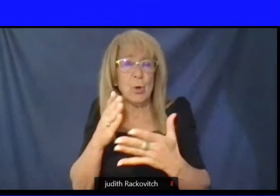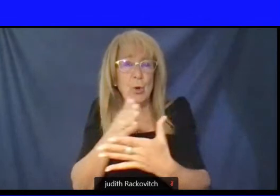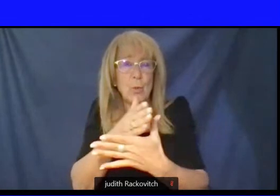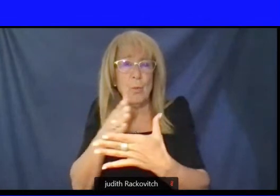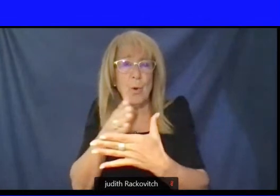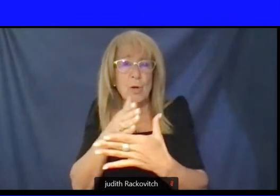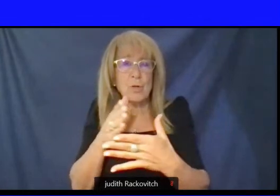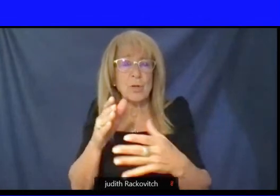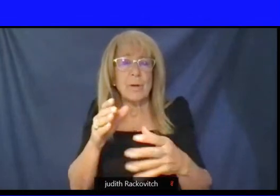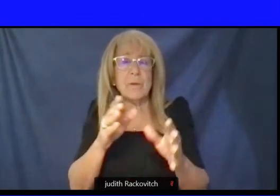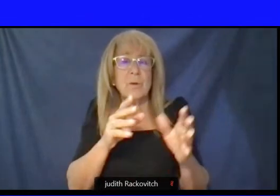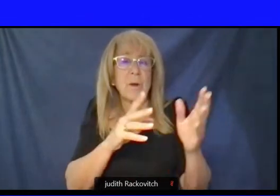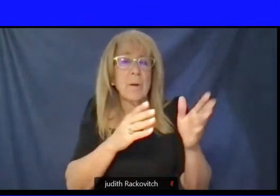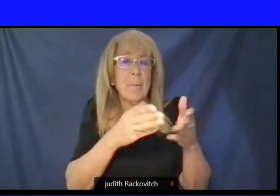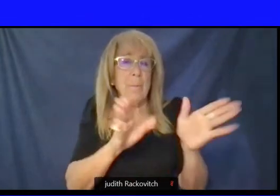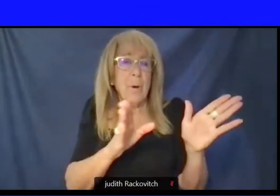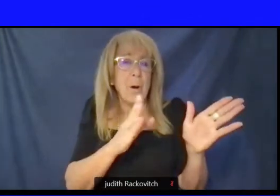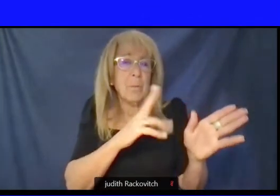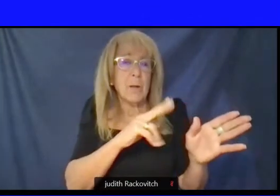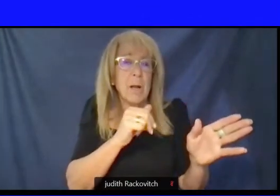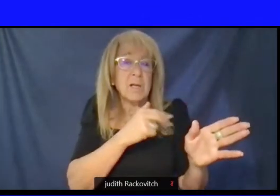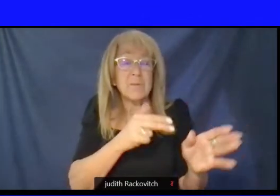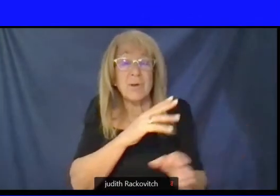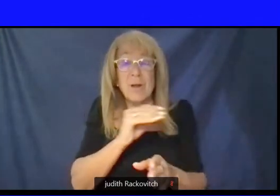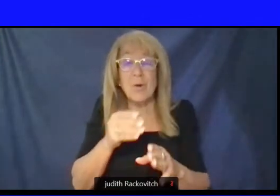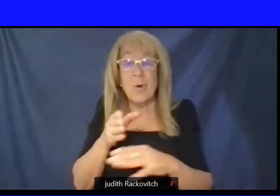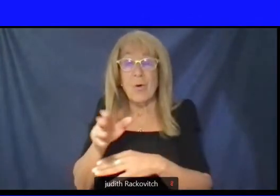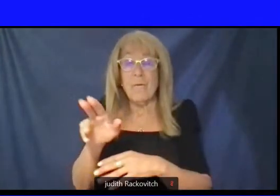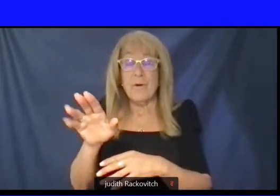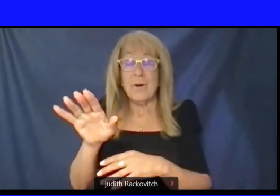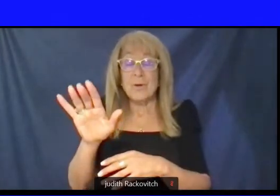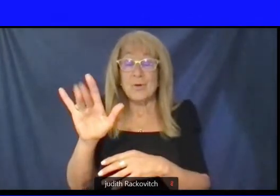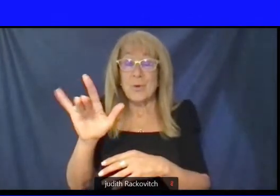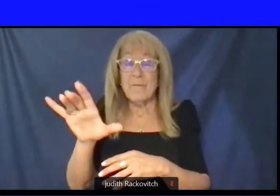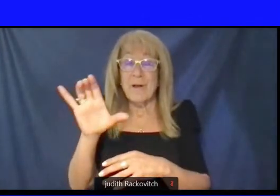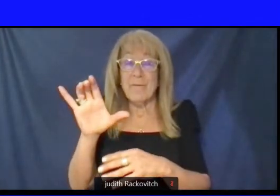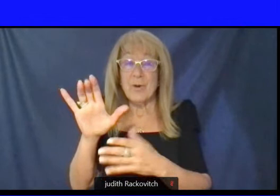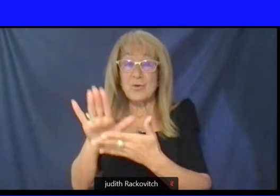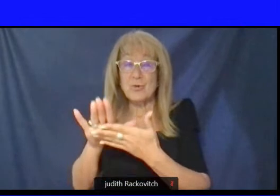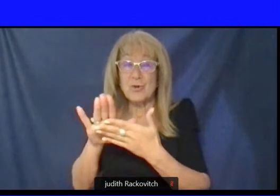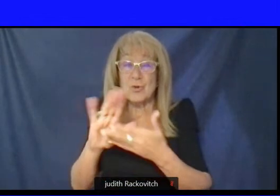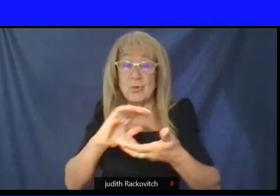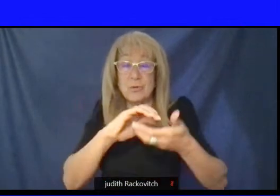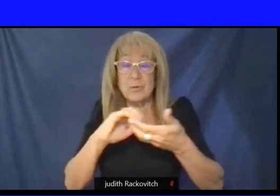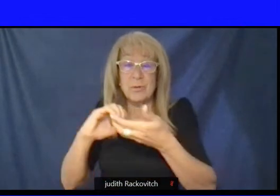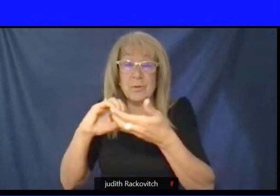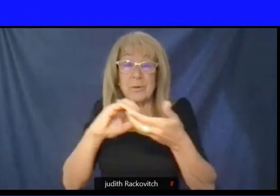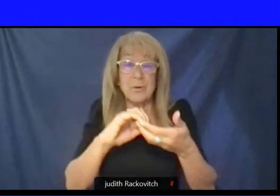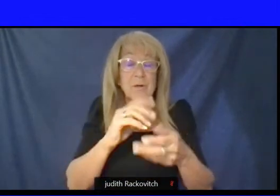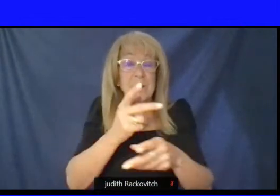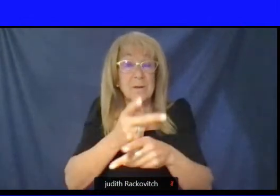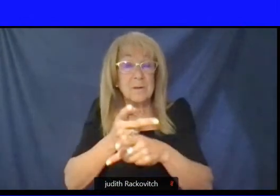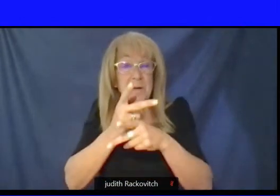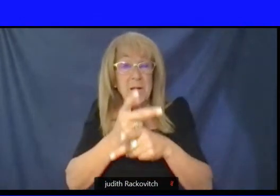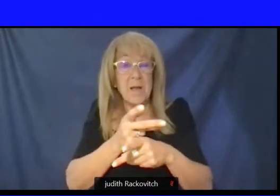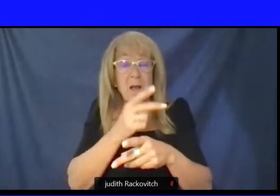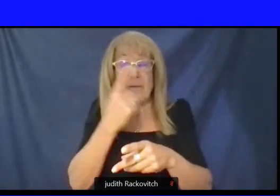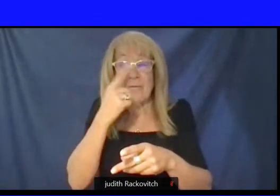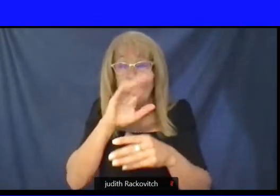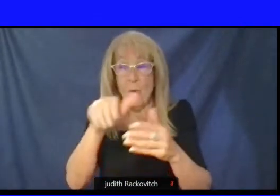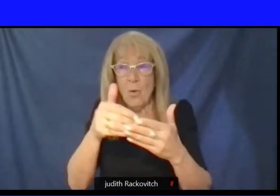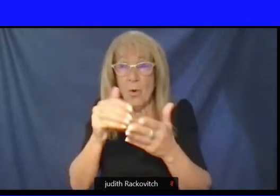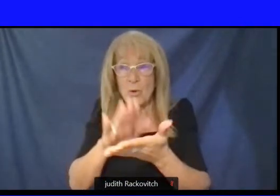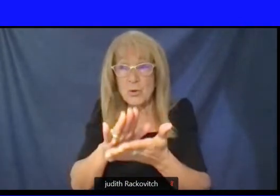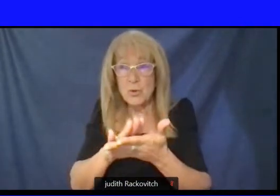The Behavioral Health Emergency Assistance Response Division, or BHERD, is a new health-centered response to